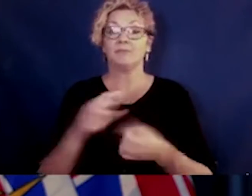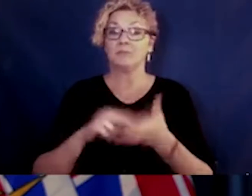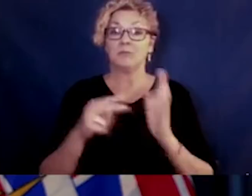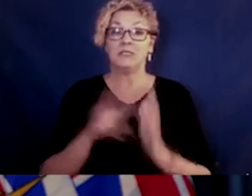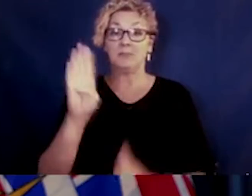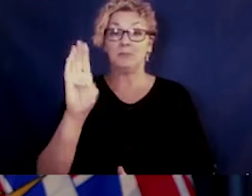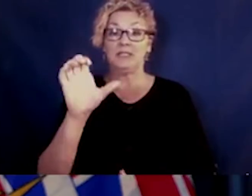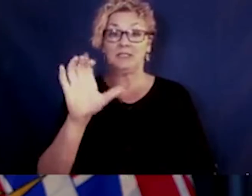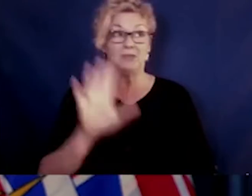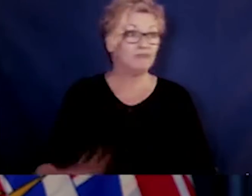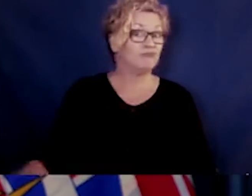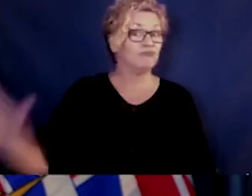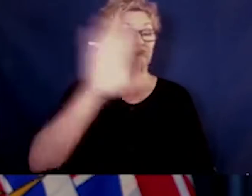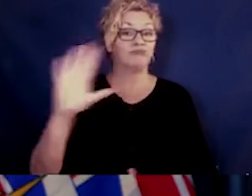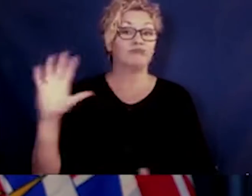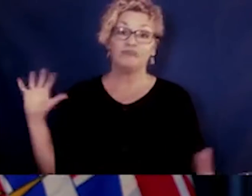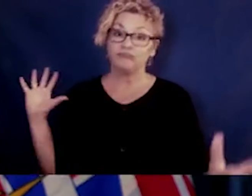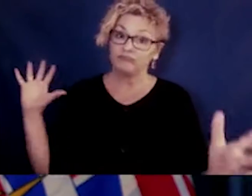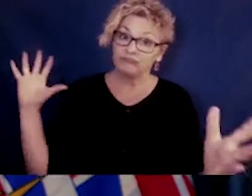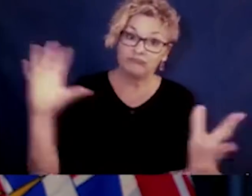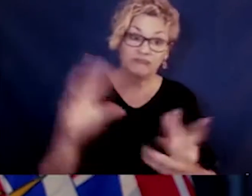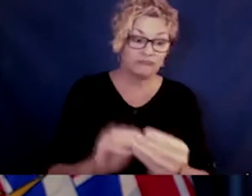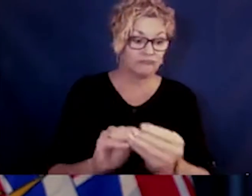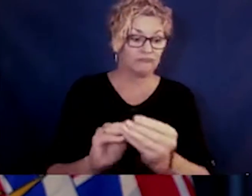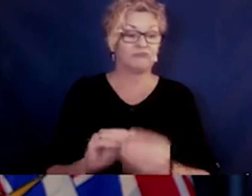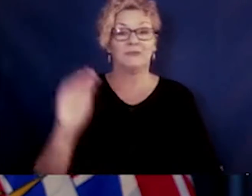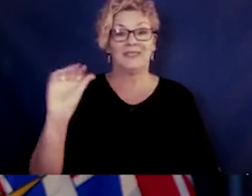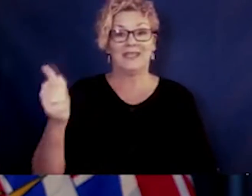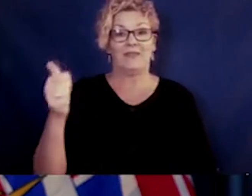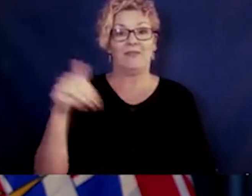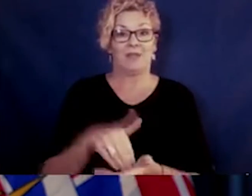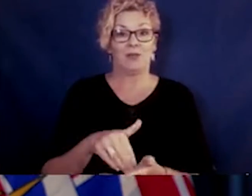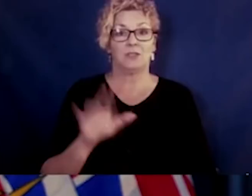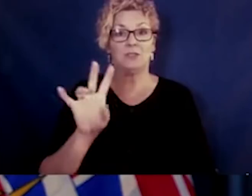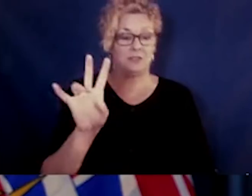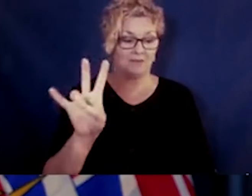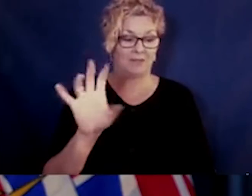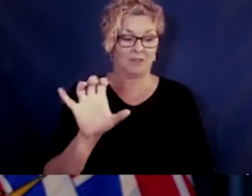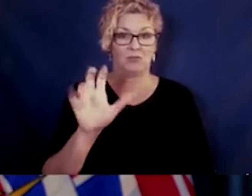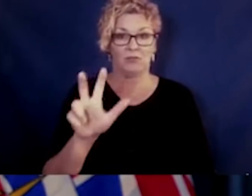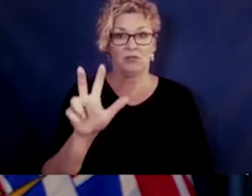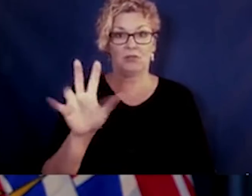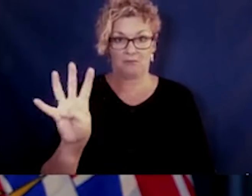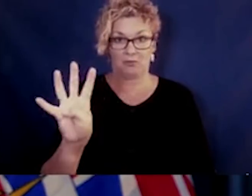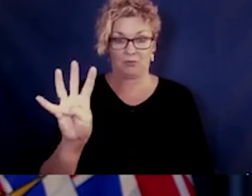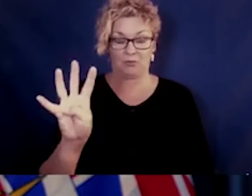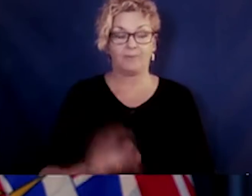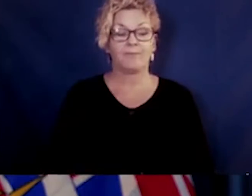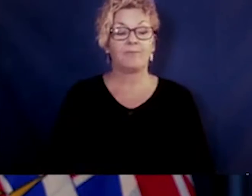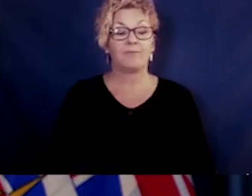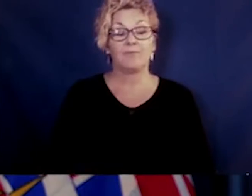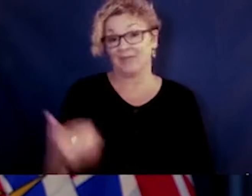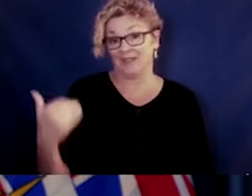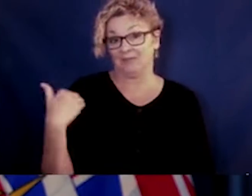in the Interior Health Region, 341 people in Northern Health, and 89 people who normally reside outside of